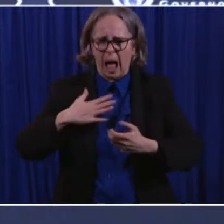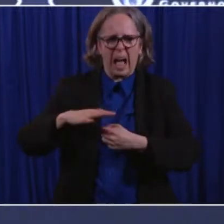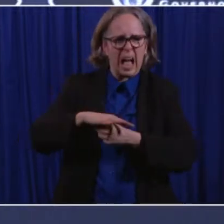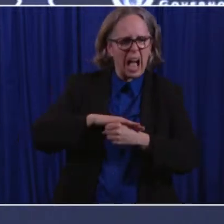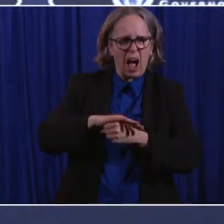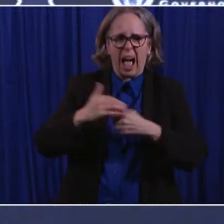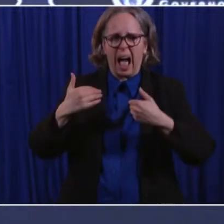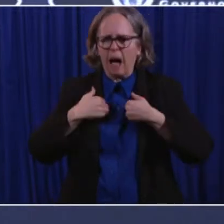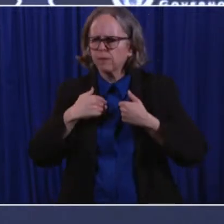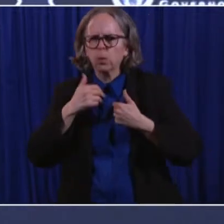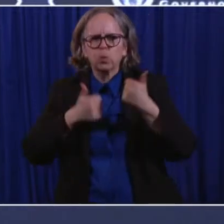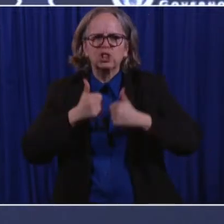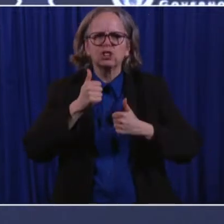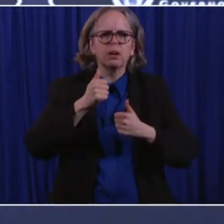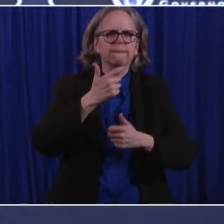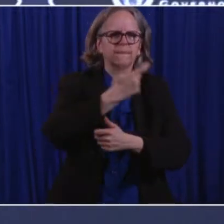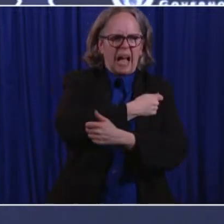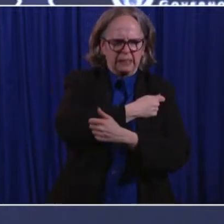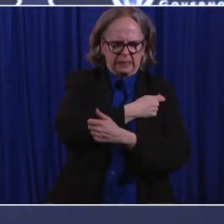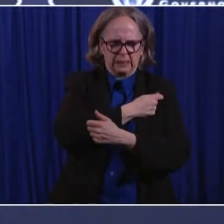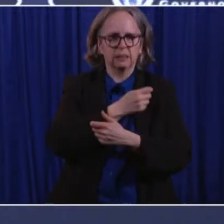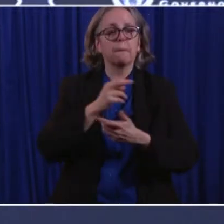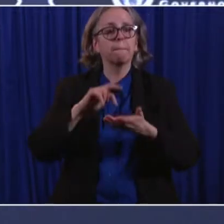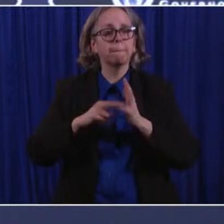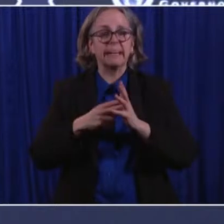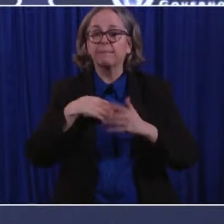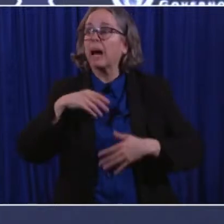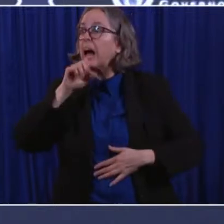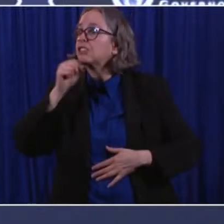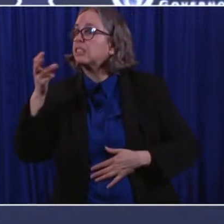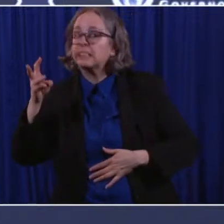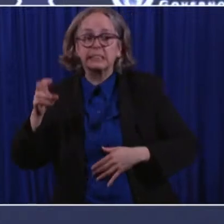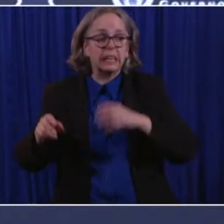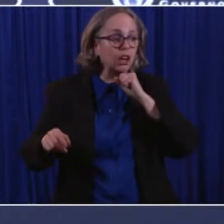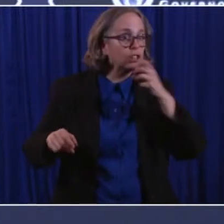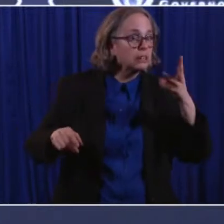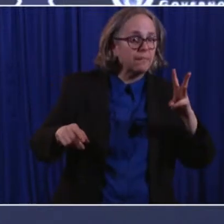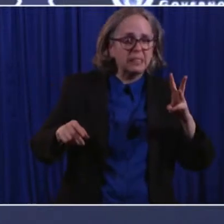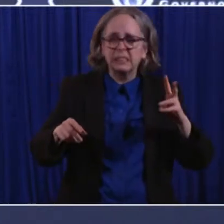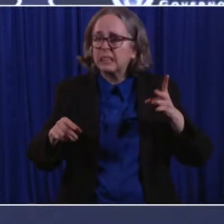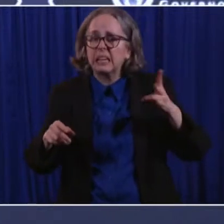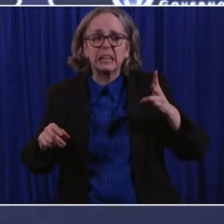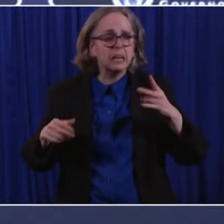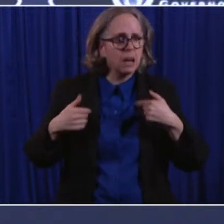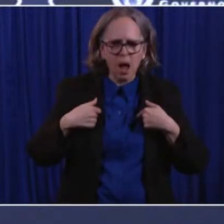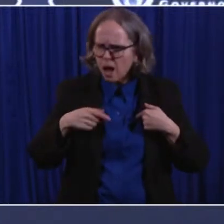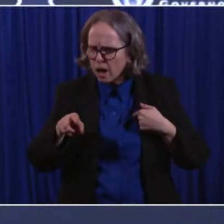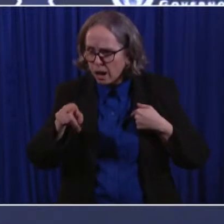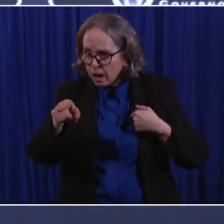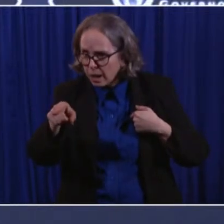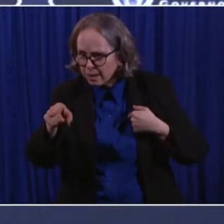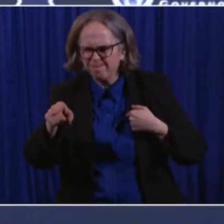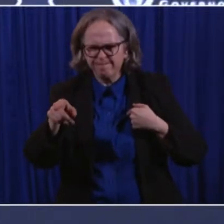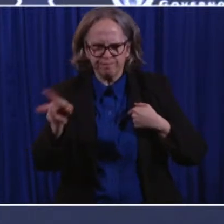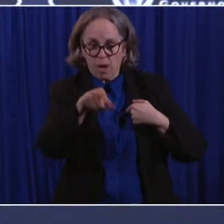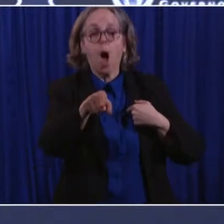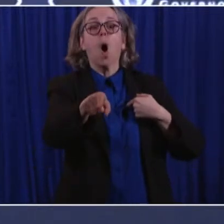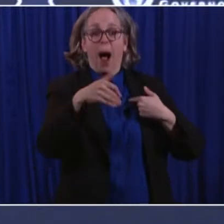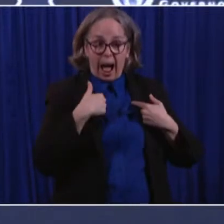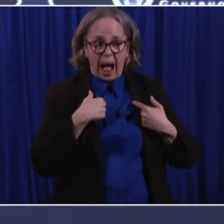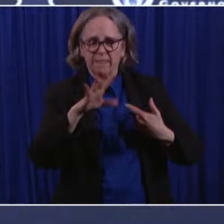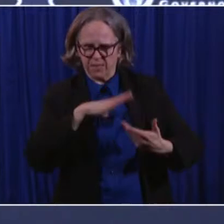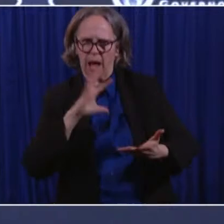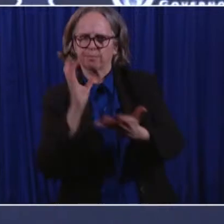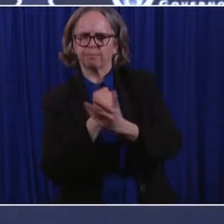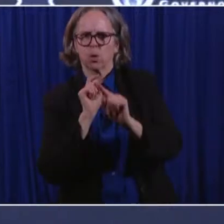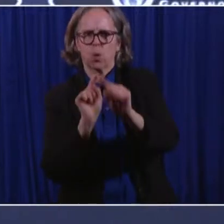so that the 16-year-old, 17-year-old who might be interested, or their parents who might be interested, will know whether or not, they could in fact